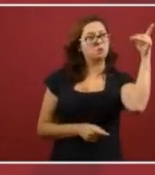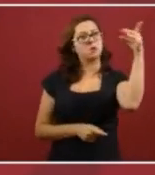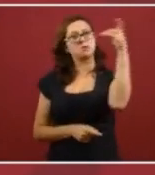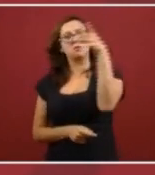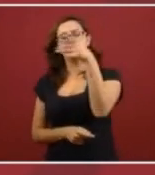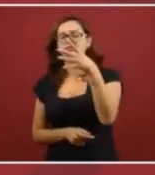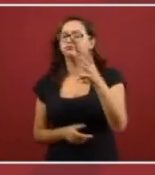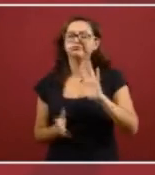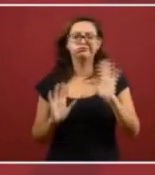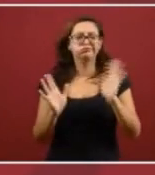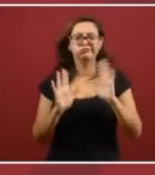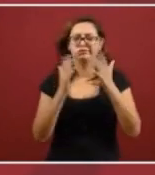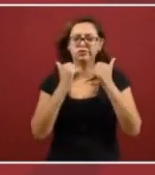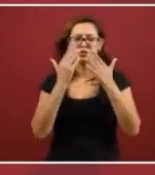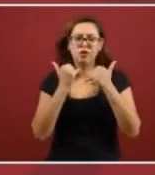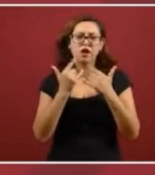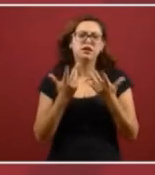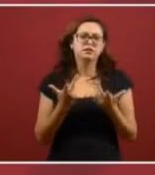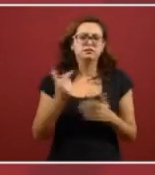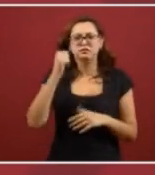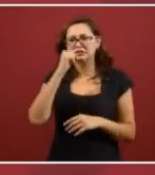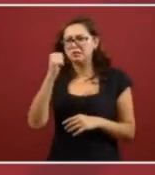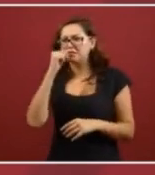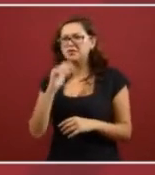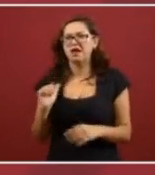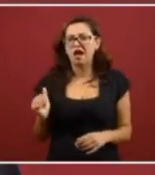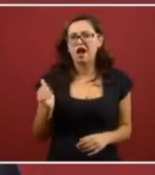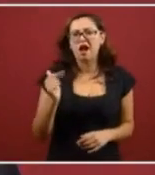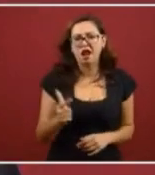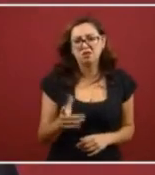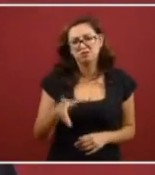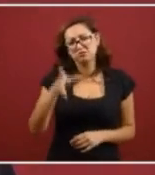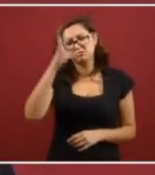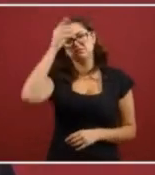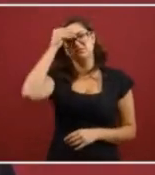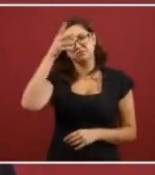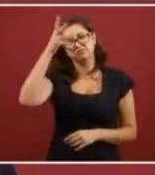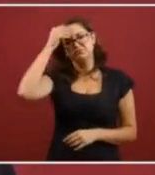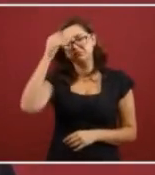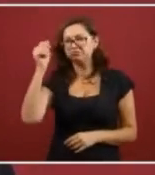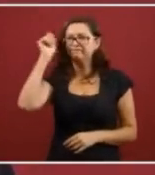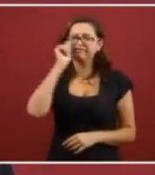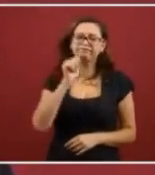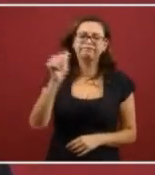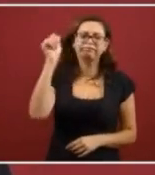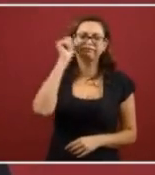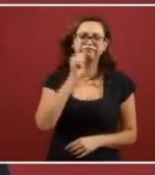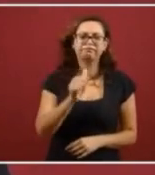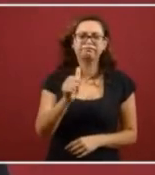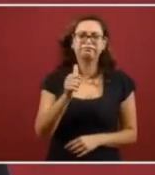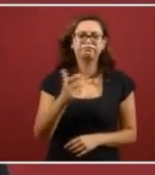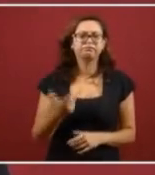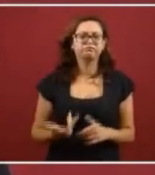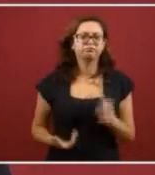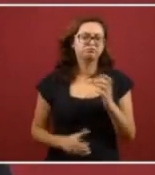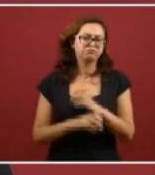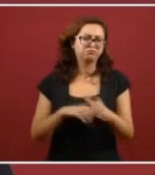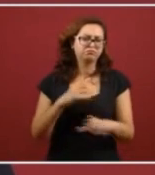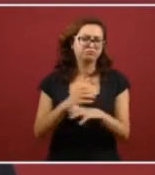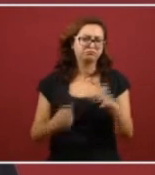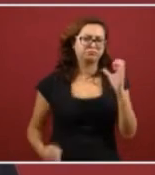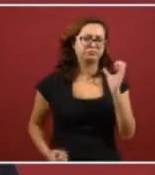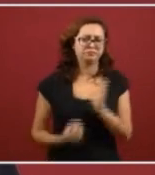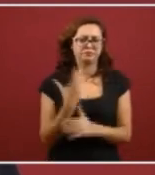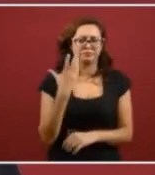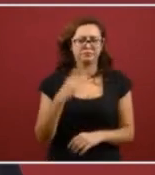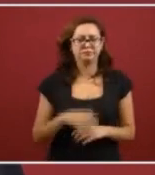Know-it-alls. Este, siempre se aprende. There's always something to siempre learn. Está uno we're always in this learning. Entonces,